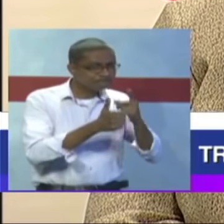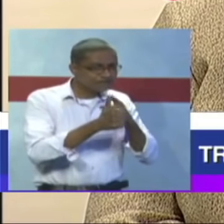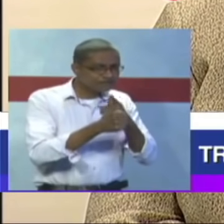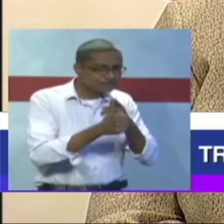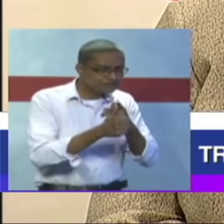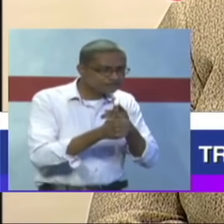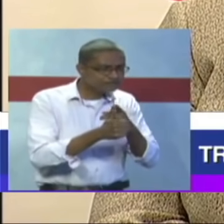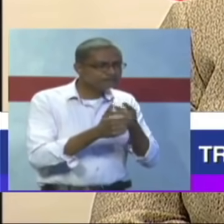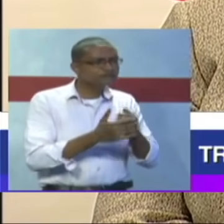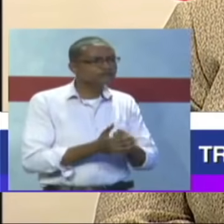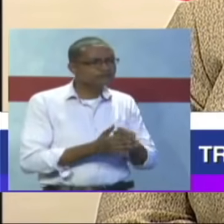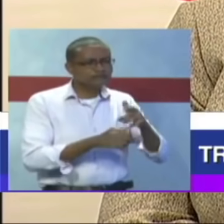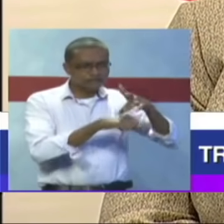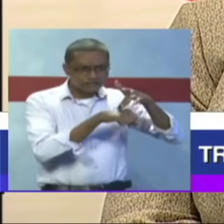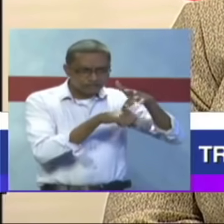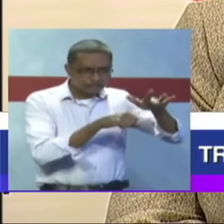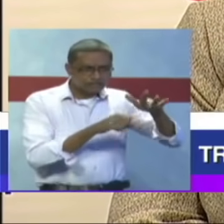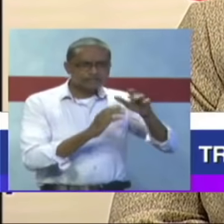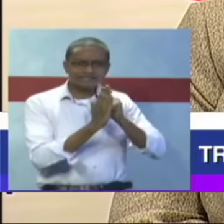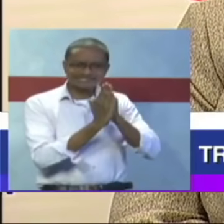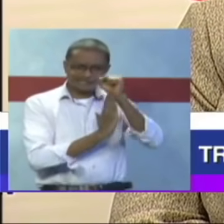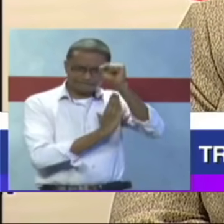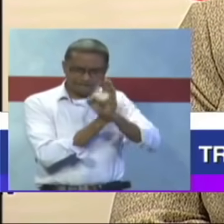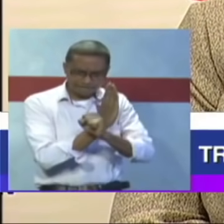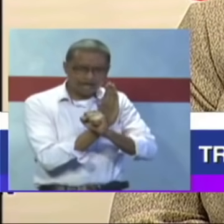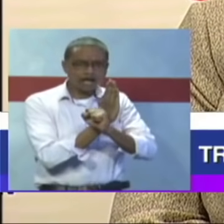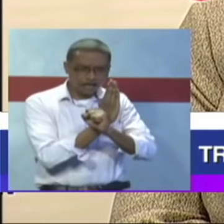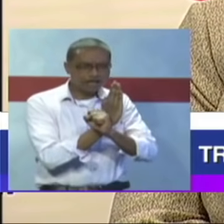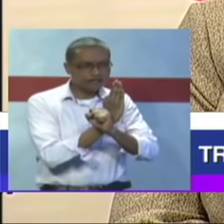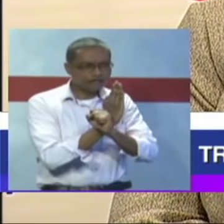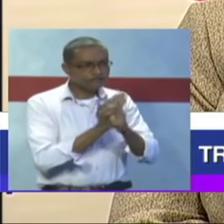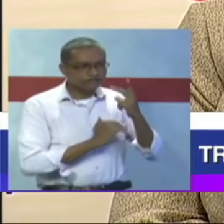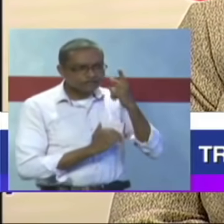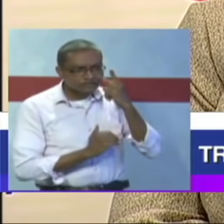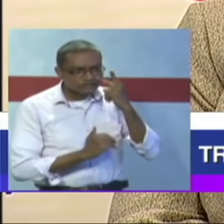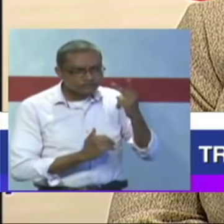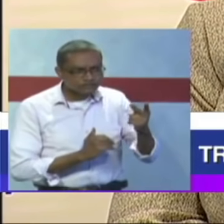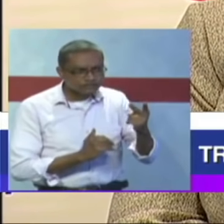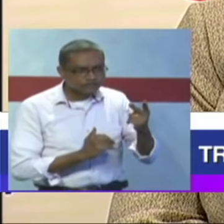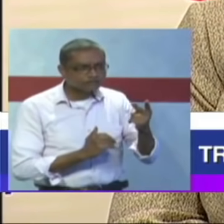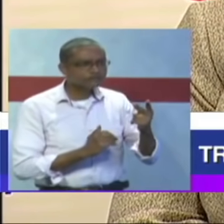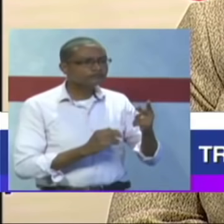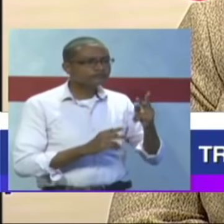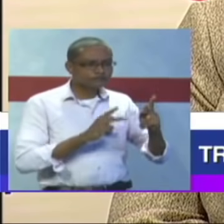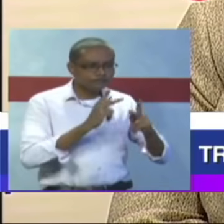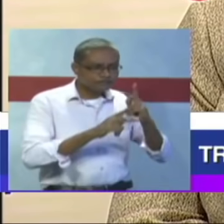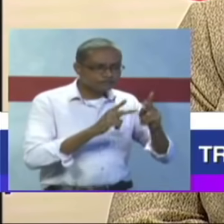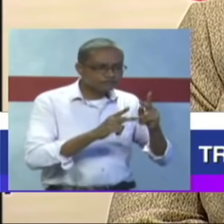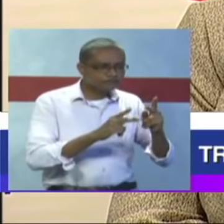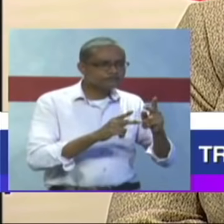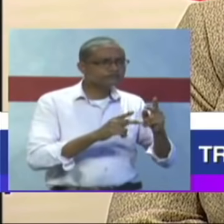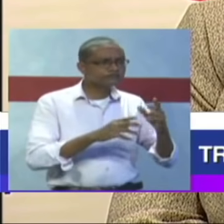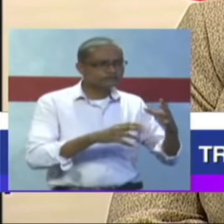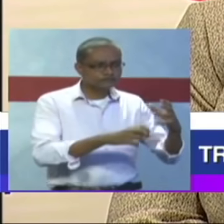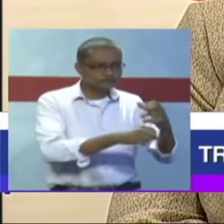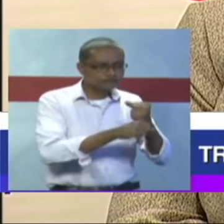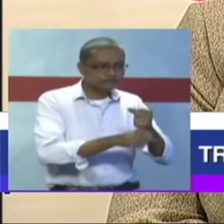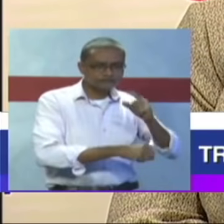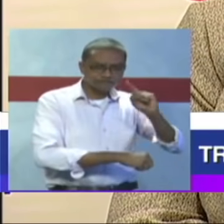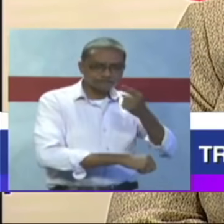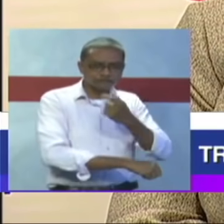So firstly, while in the earlier part of September, we saw a decrease in persons receiving a first dose of any